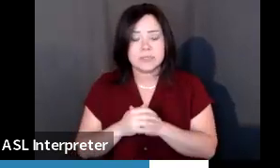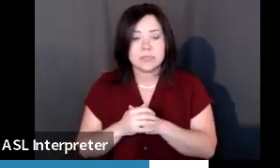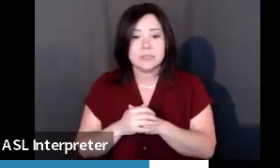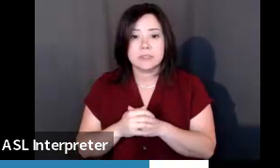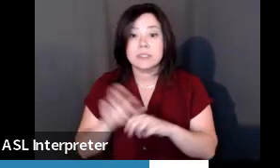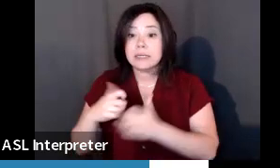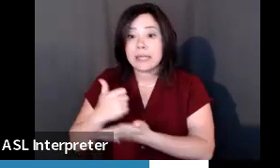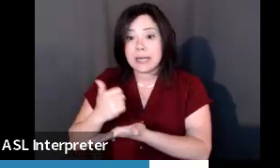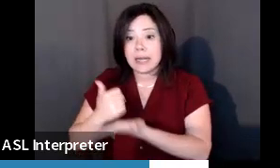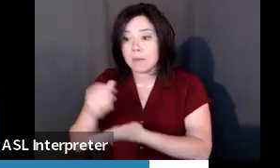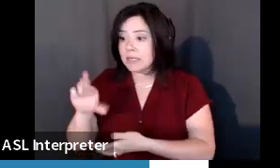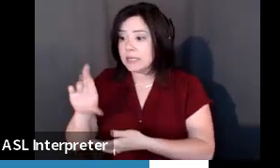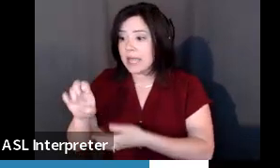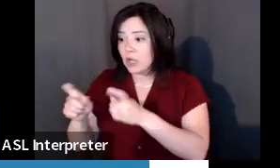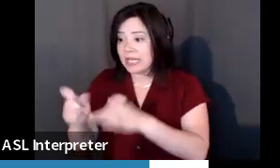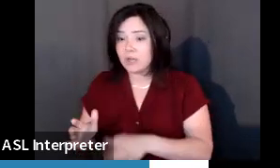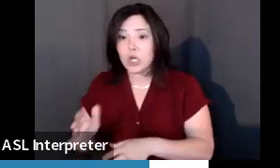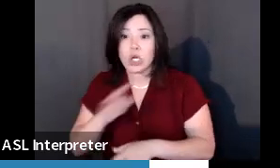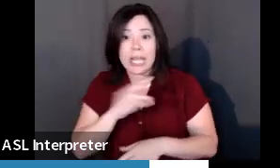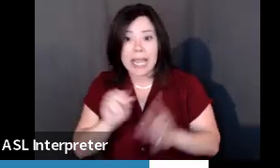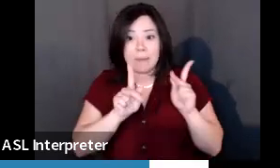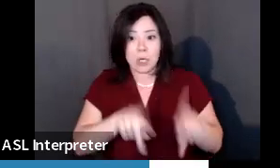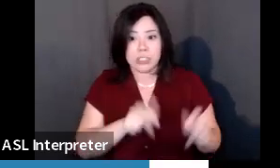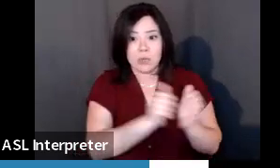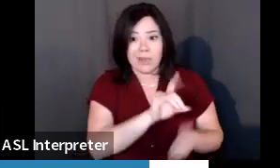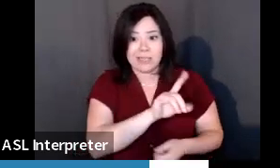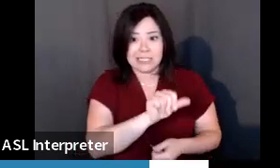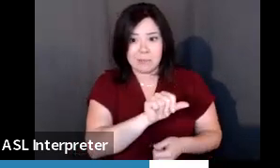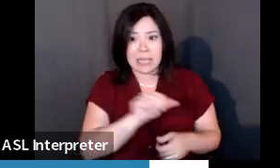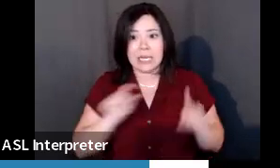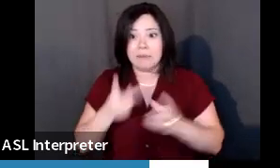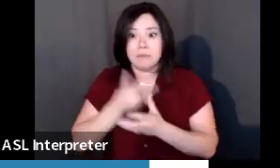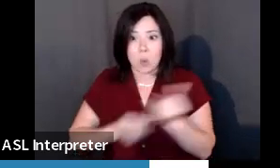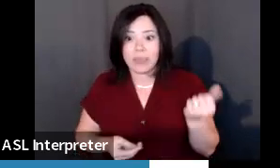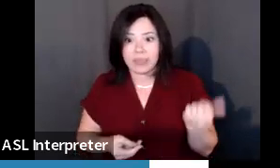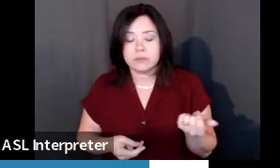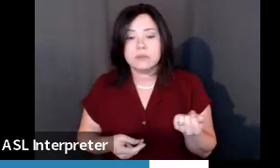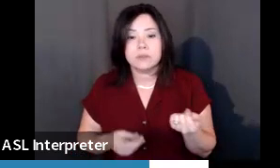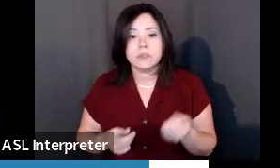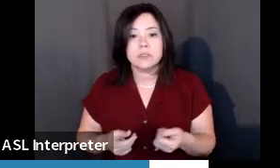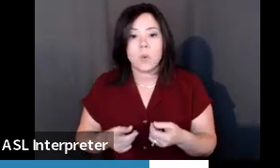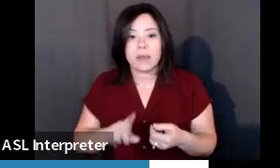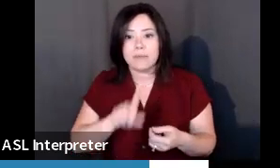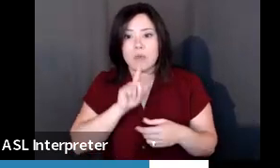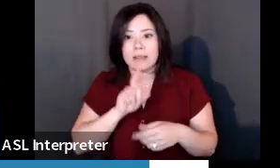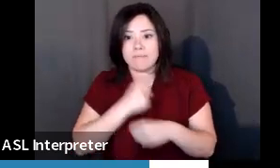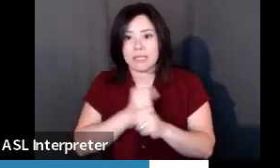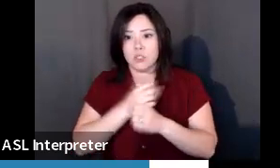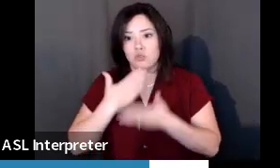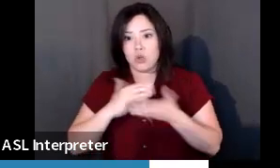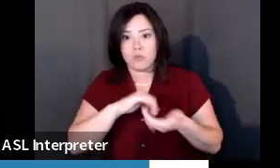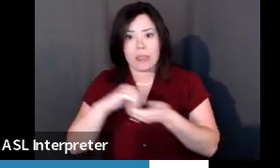the caregiver, but also the person with the disability, thus sort of creating this symbiotic relationship